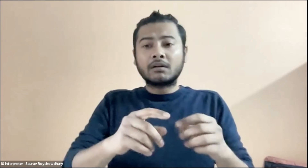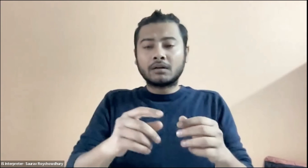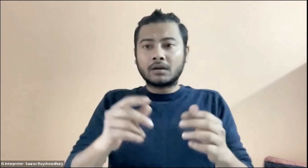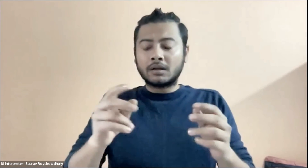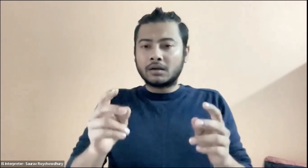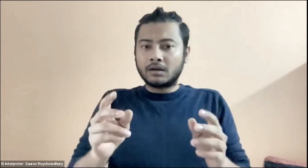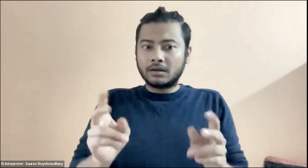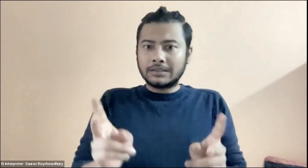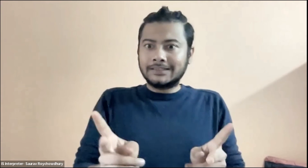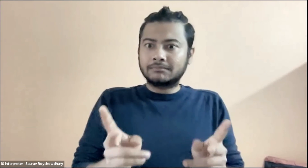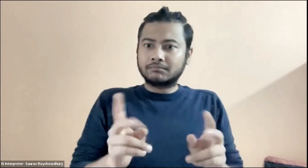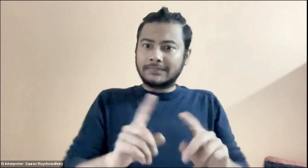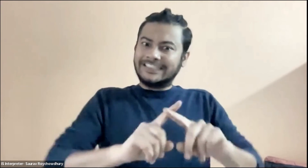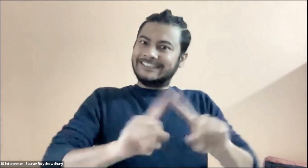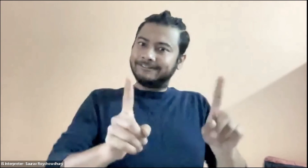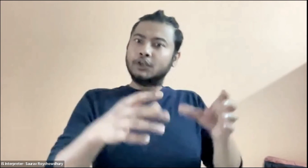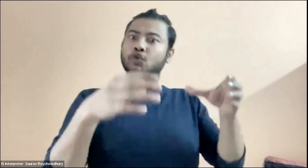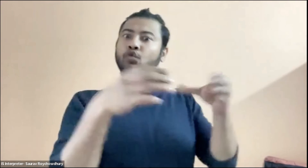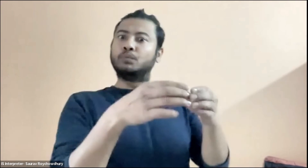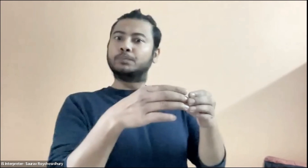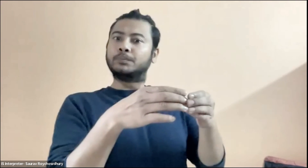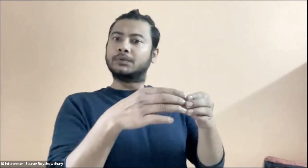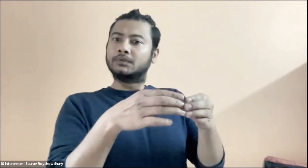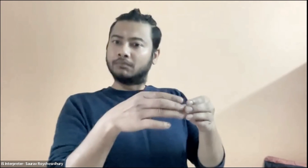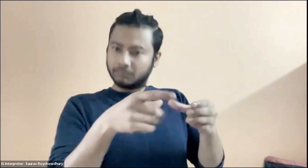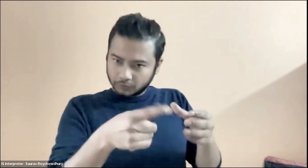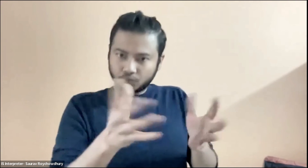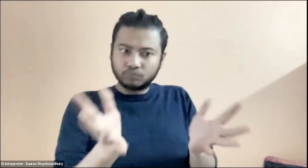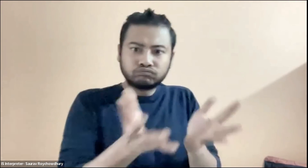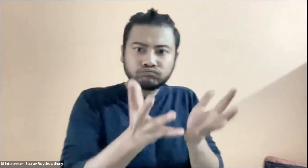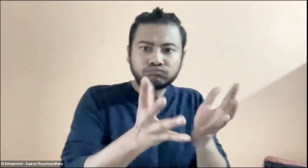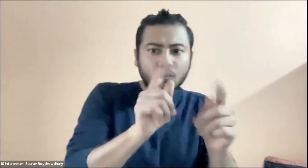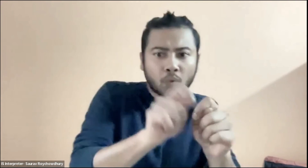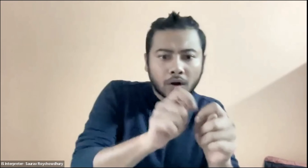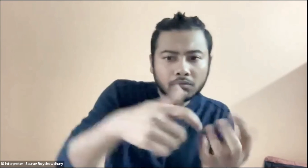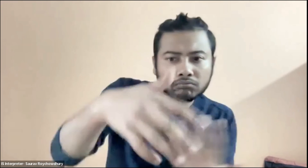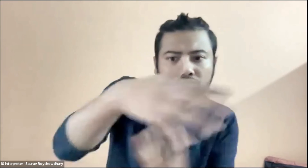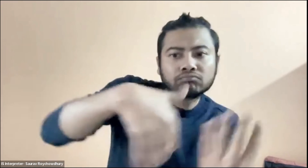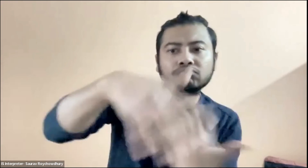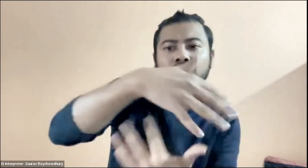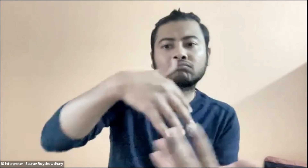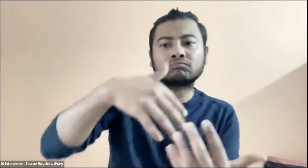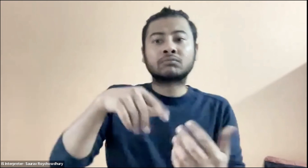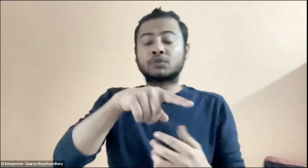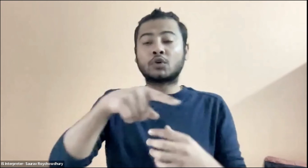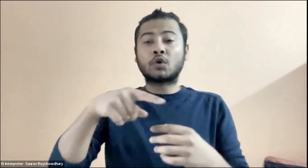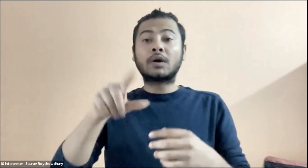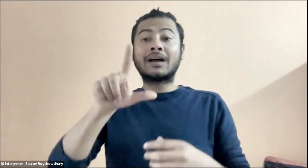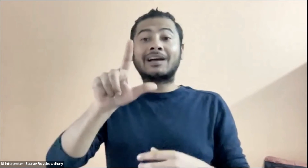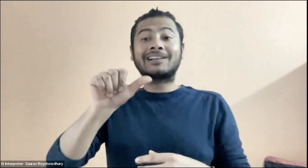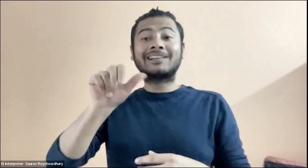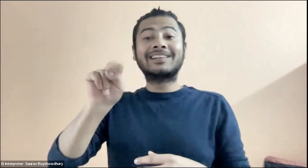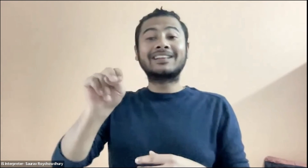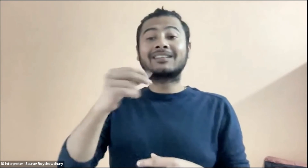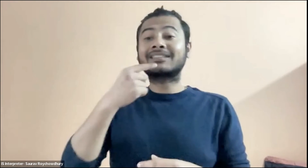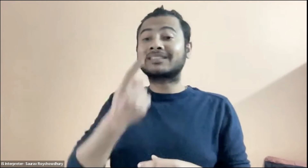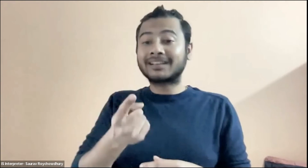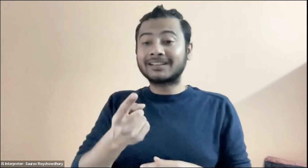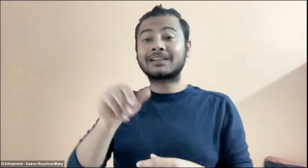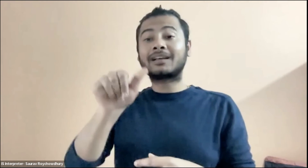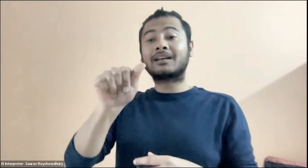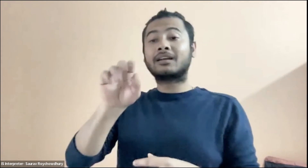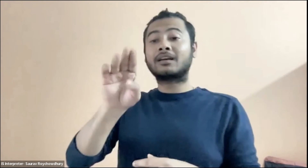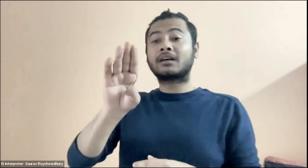You know, that diversity that I think was also raised in the initial comments by Lynn and Abhijita also in